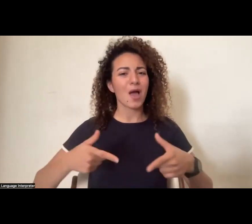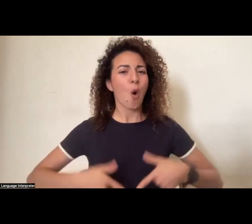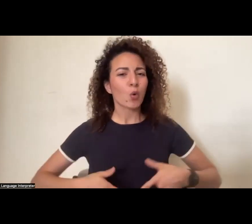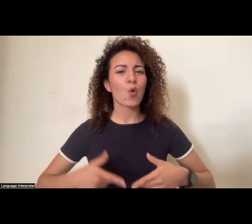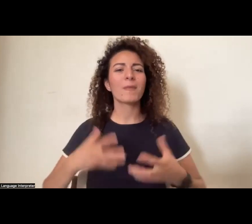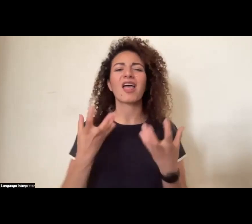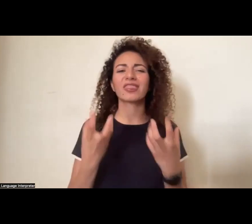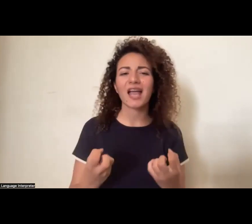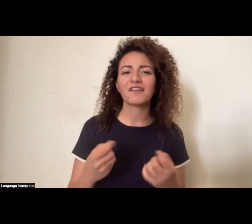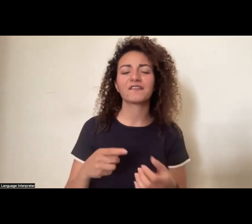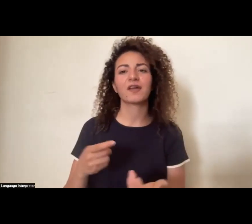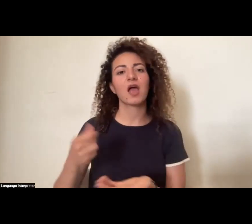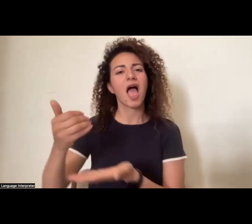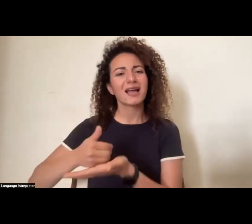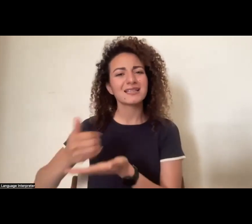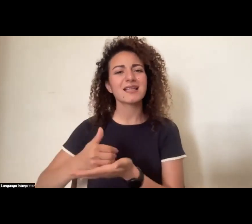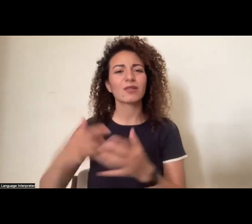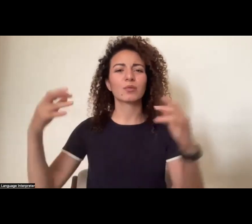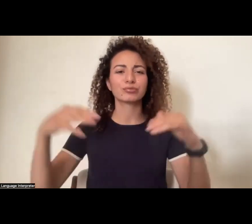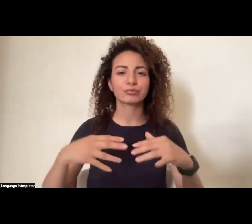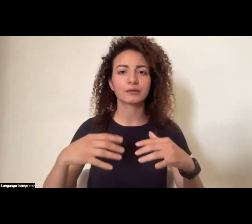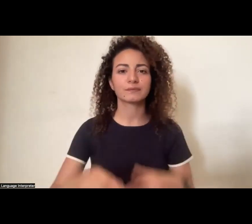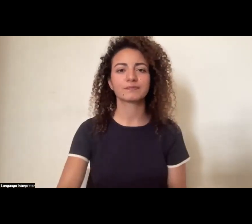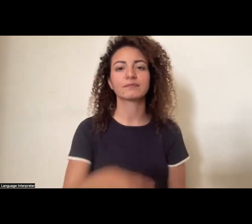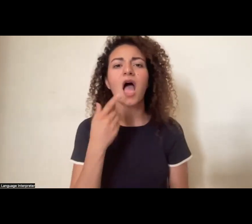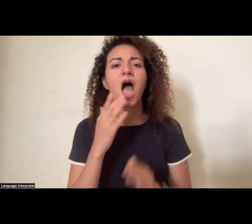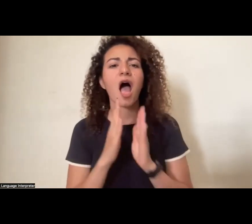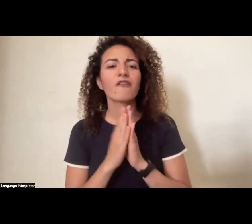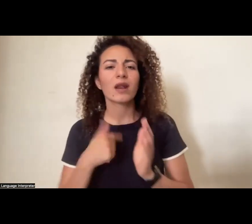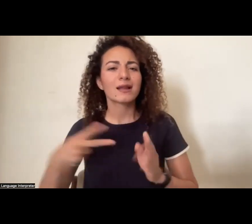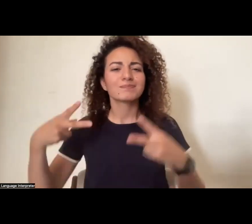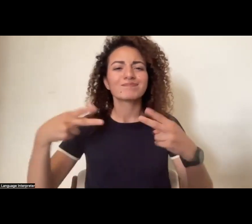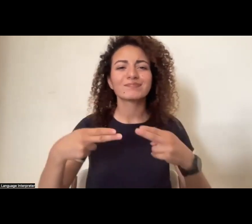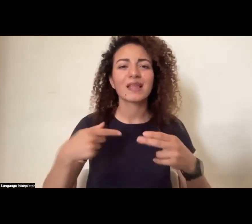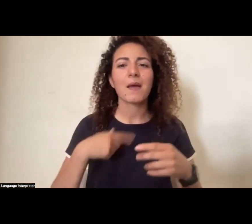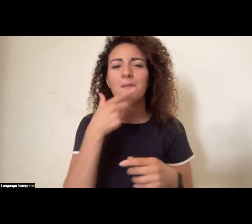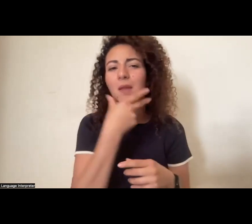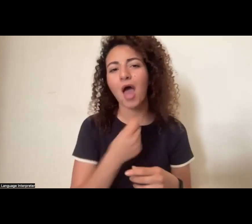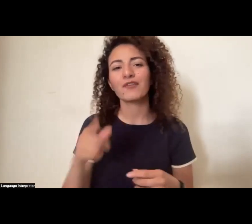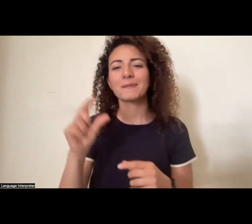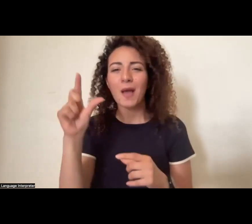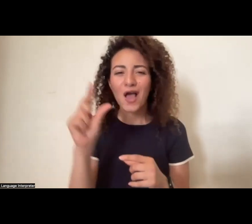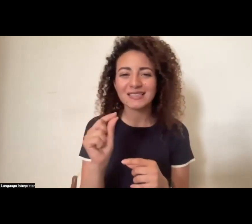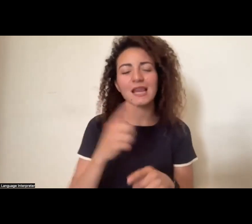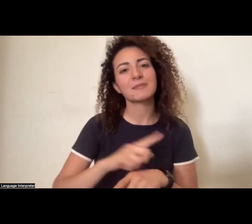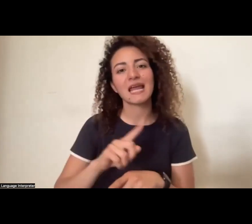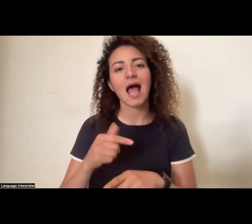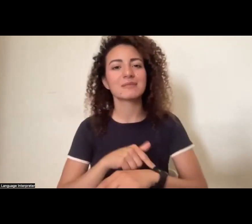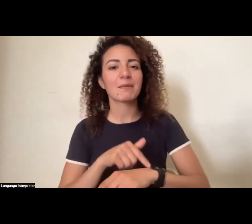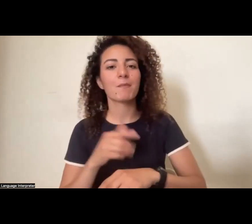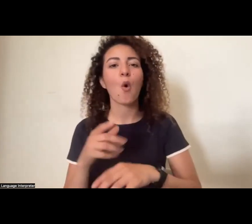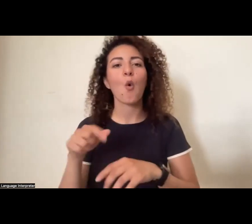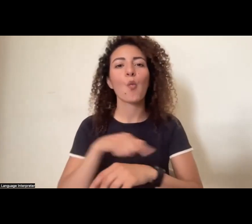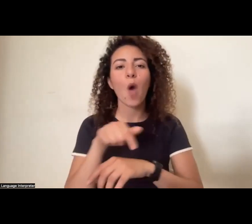later. Sorry to interrupt. If you could wrap up Thank you. Believe it or not, it's already 10